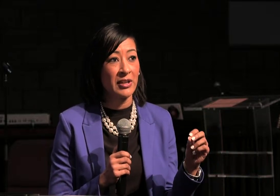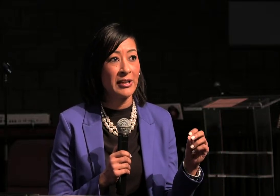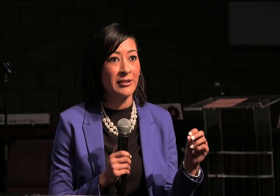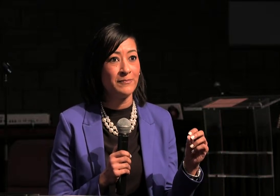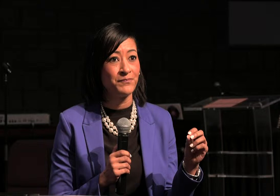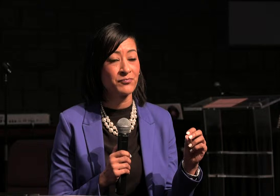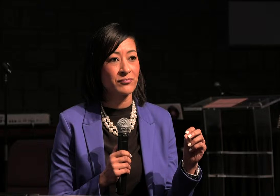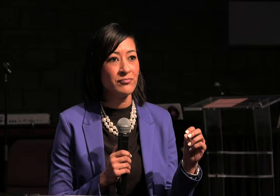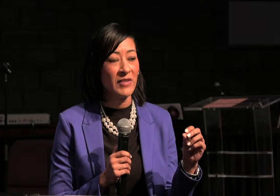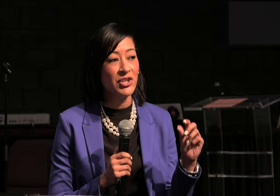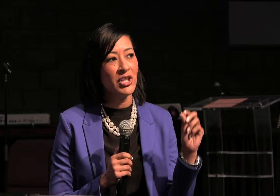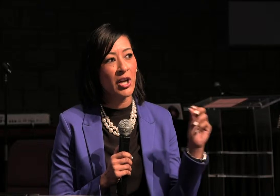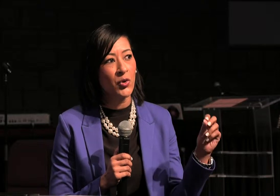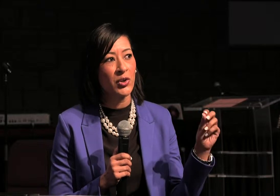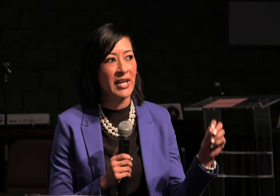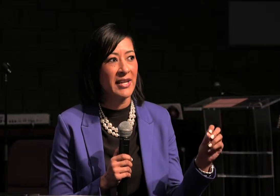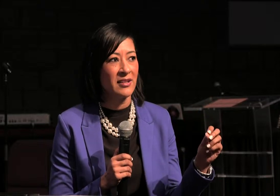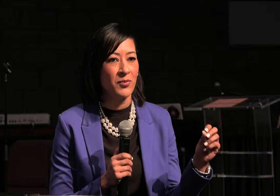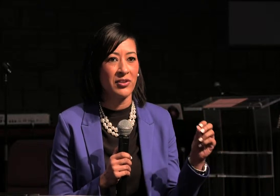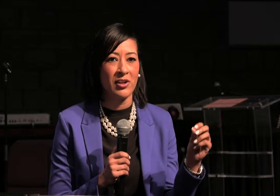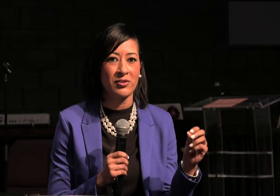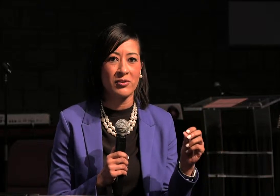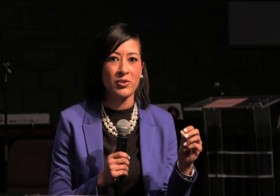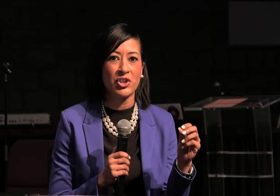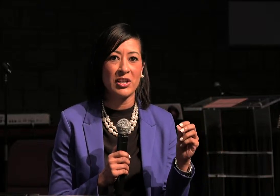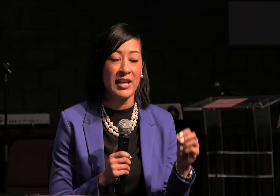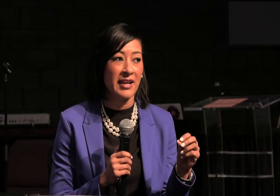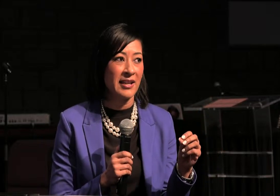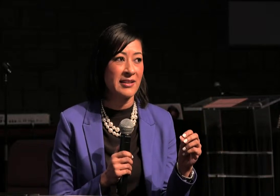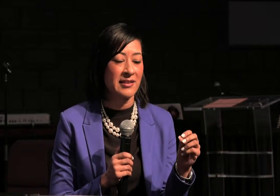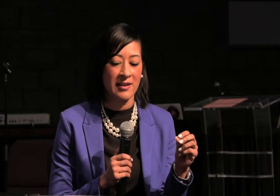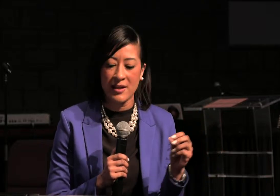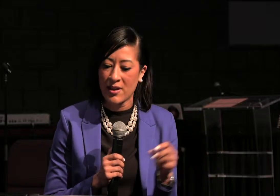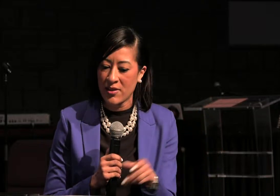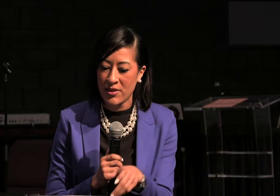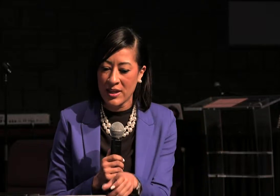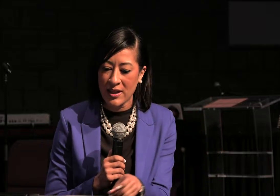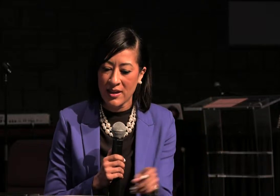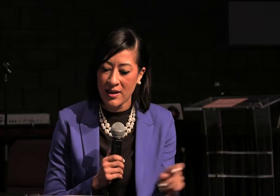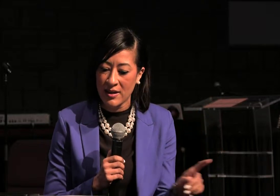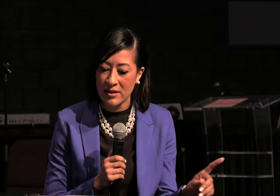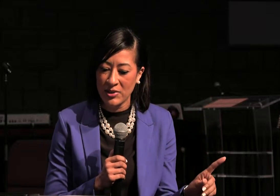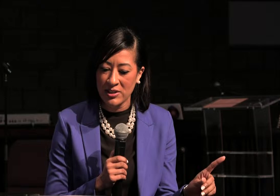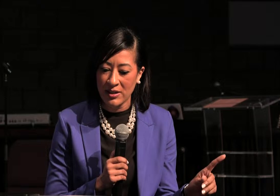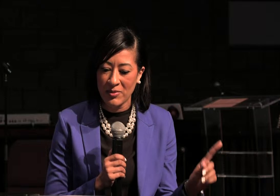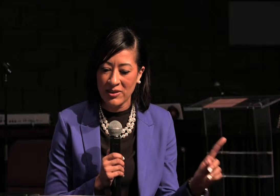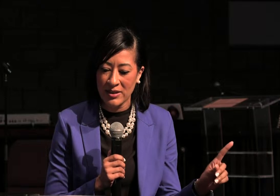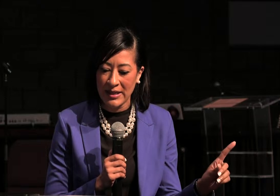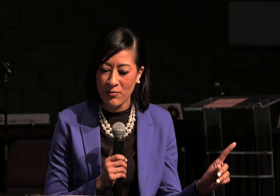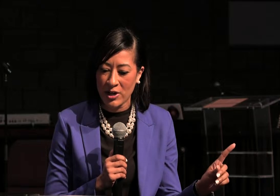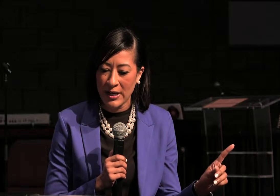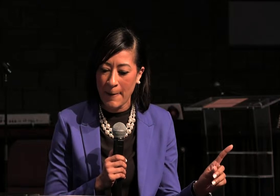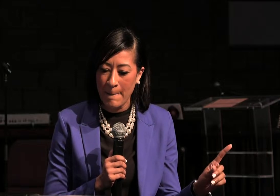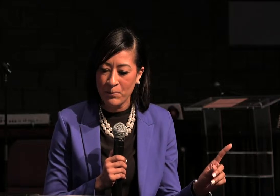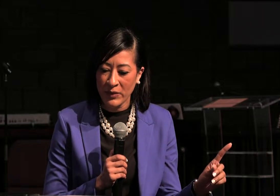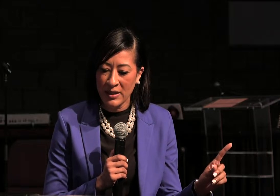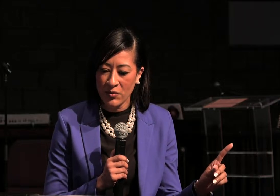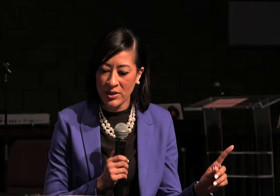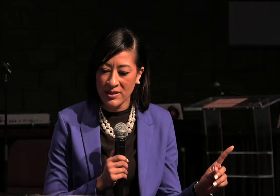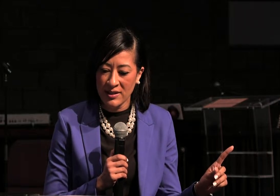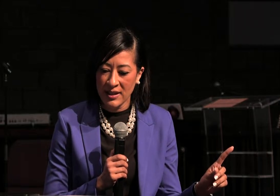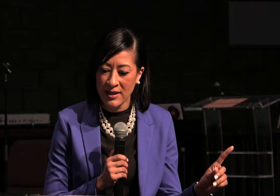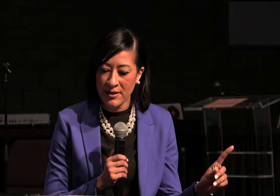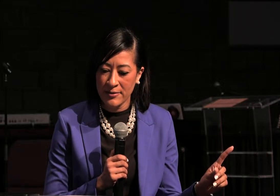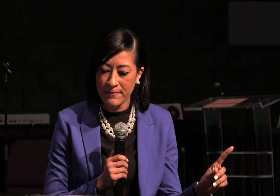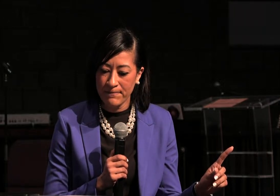served, she co-created with Dr. Lucian Yates the, let me get the name right. It